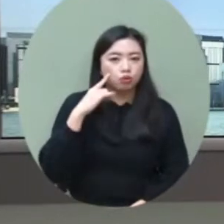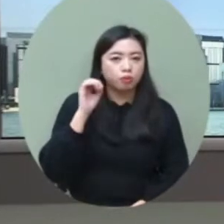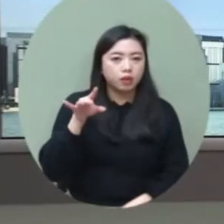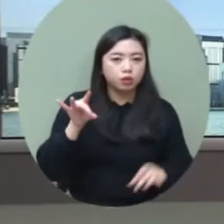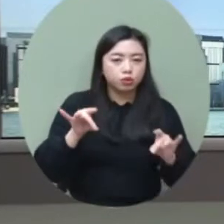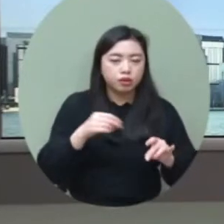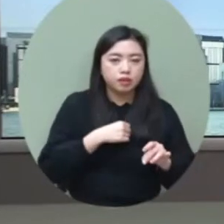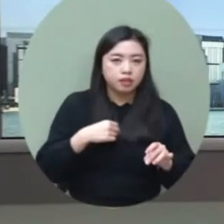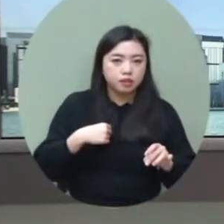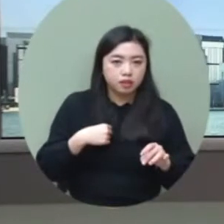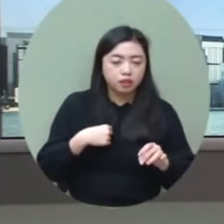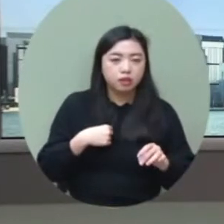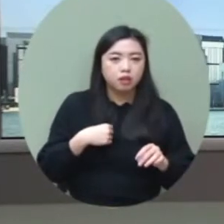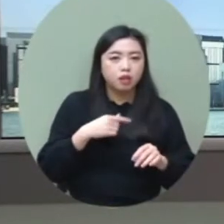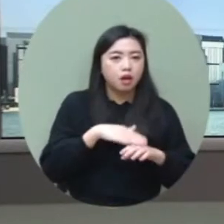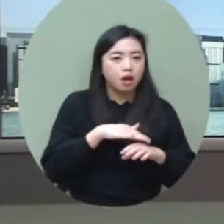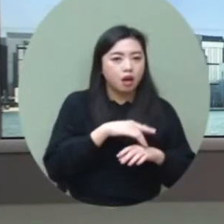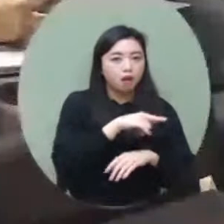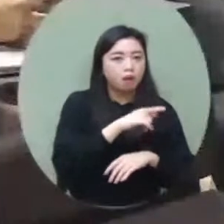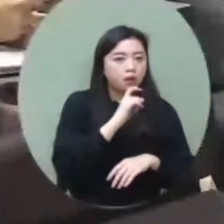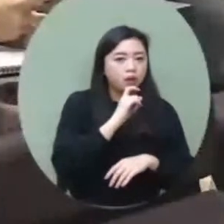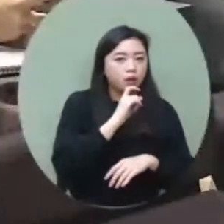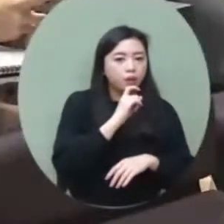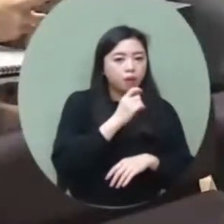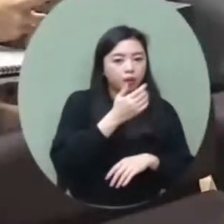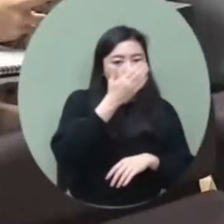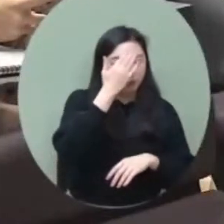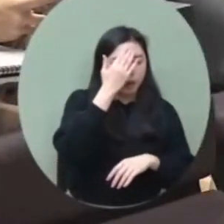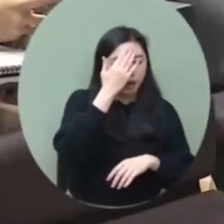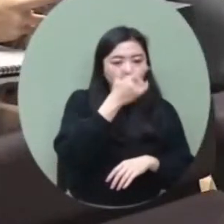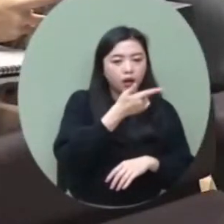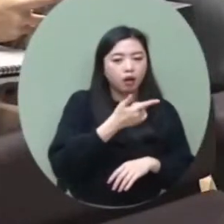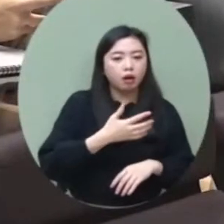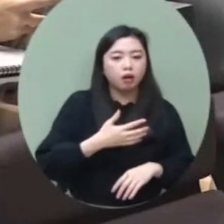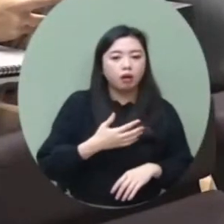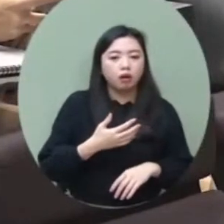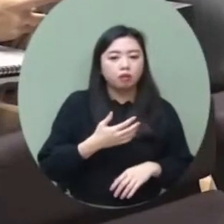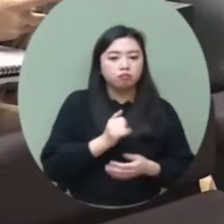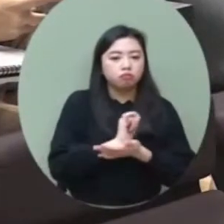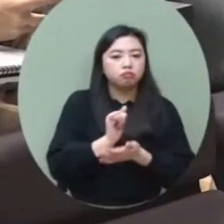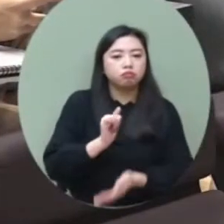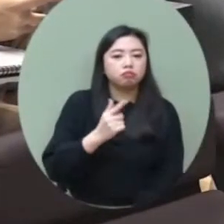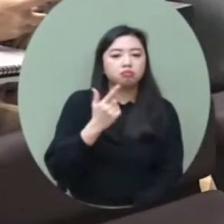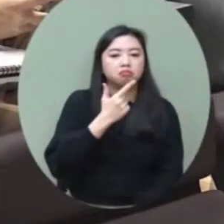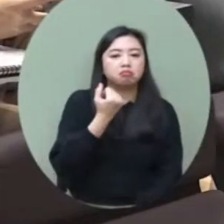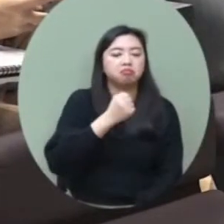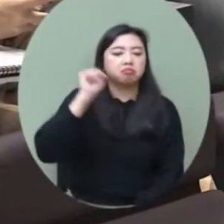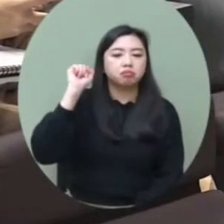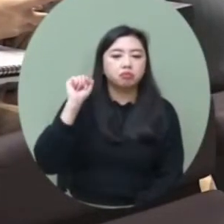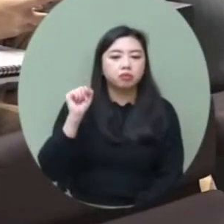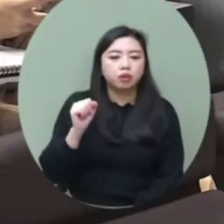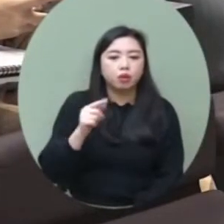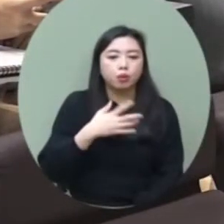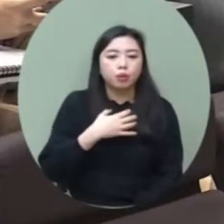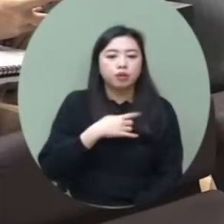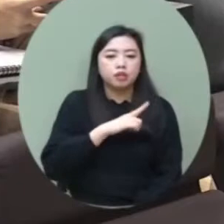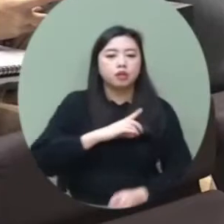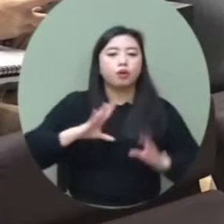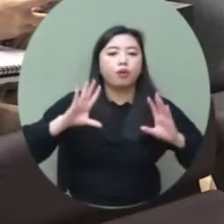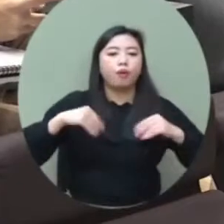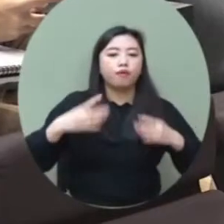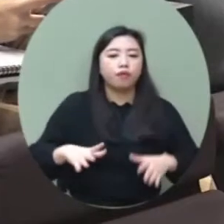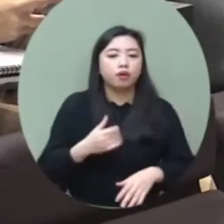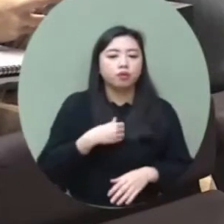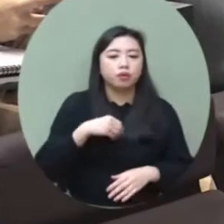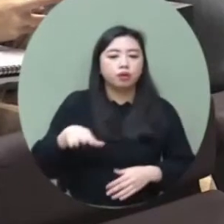First question for Dr. Zhuang. You said some patients refused to be admitted to hospital.